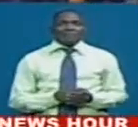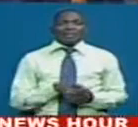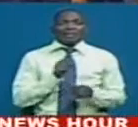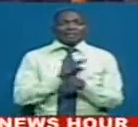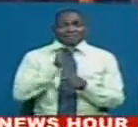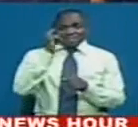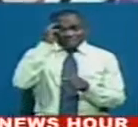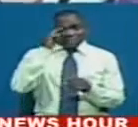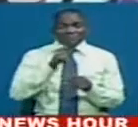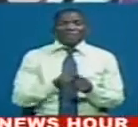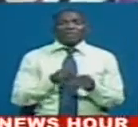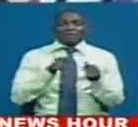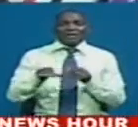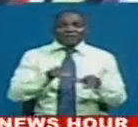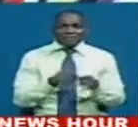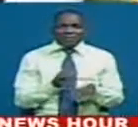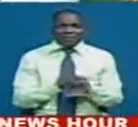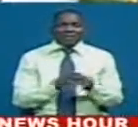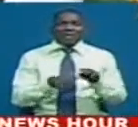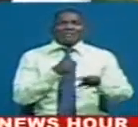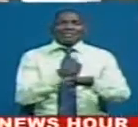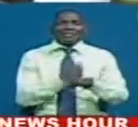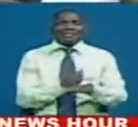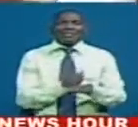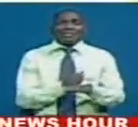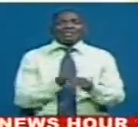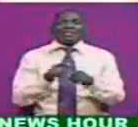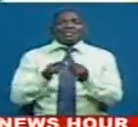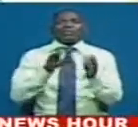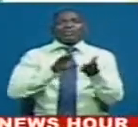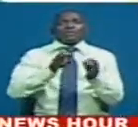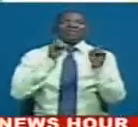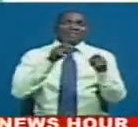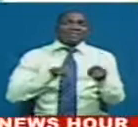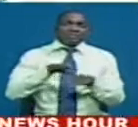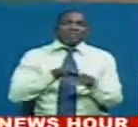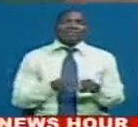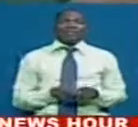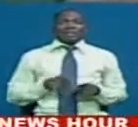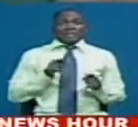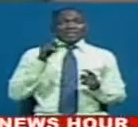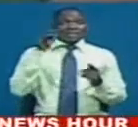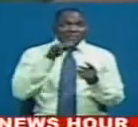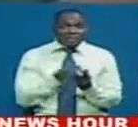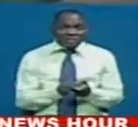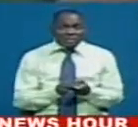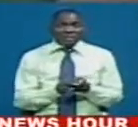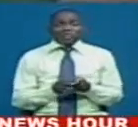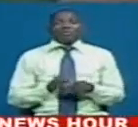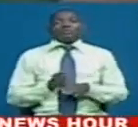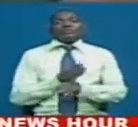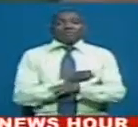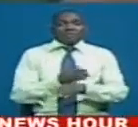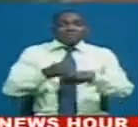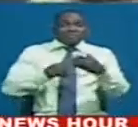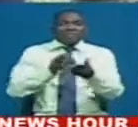Amakohene, called on the government to expedite action on the establishment of councils of colleges of education. This is expected to